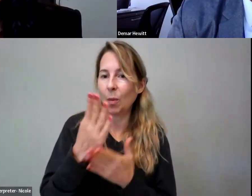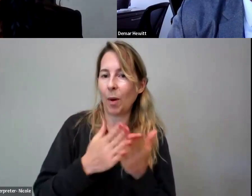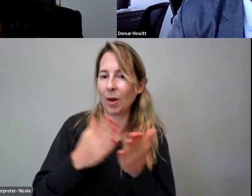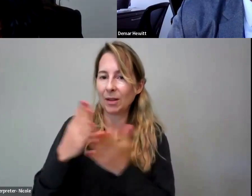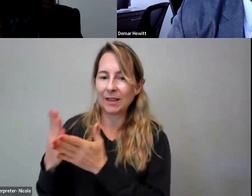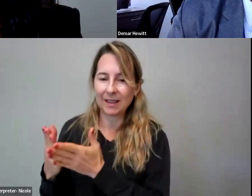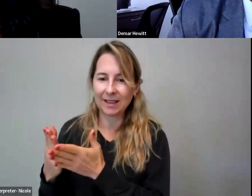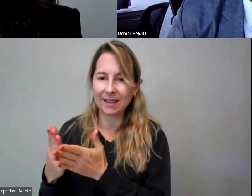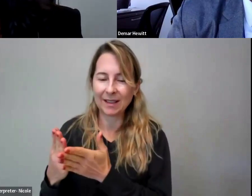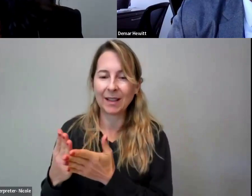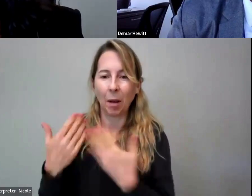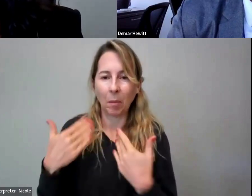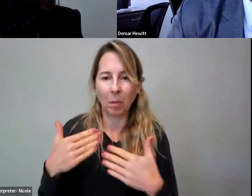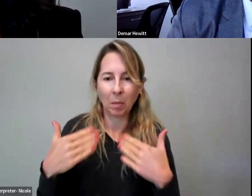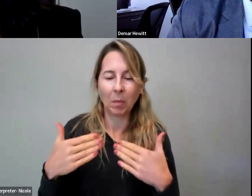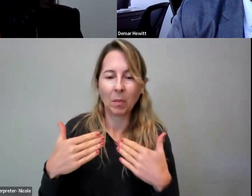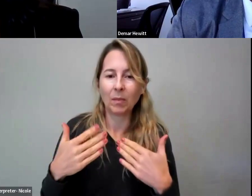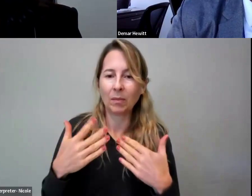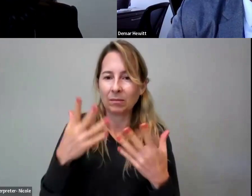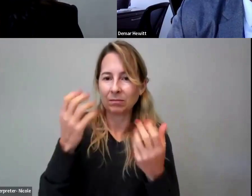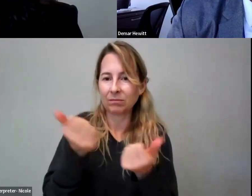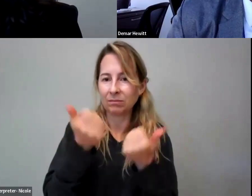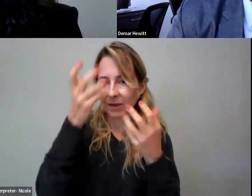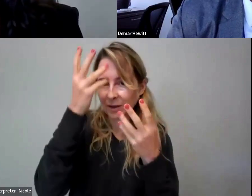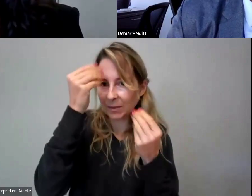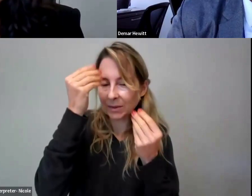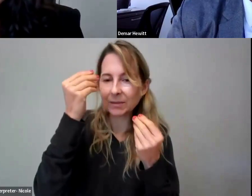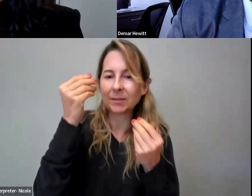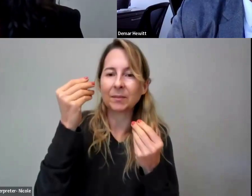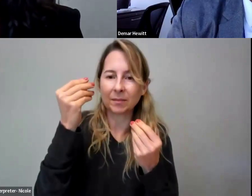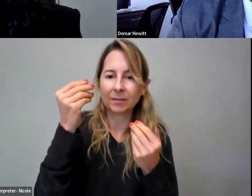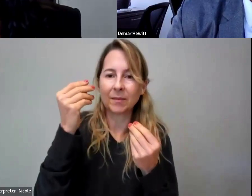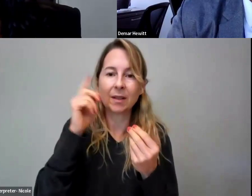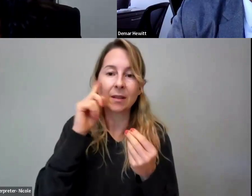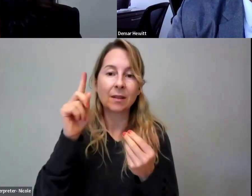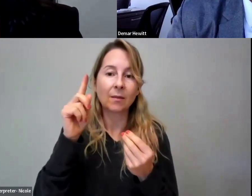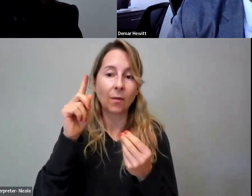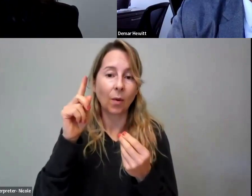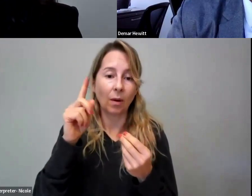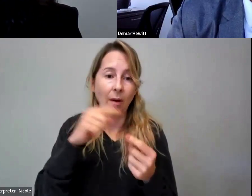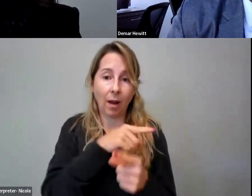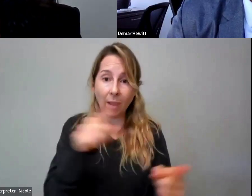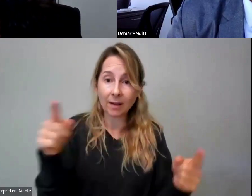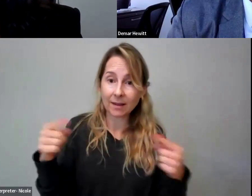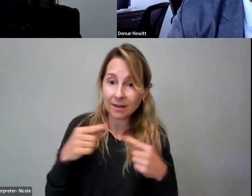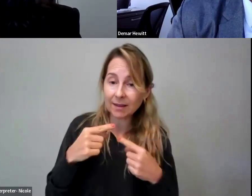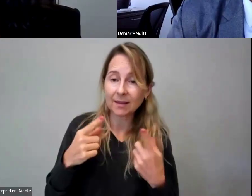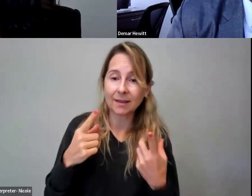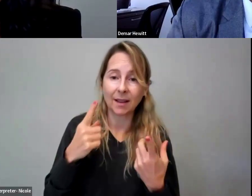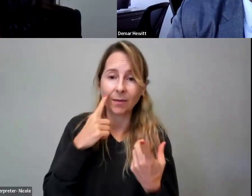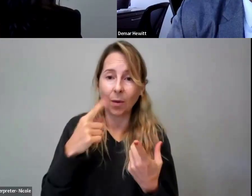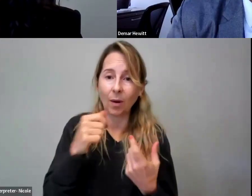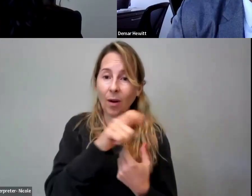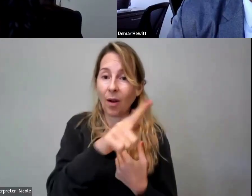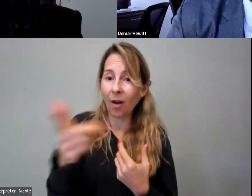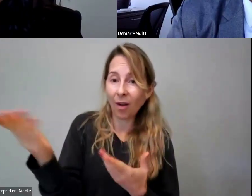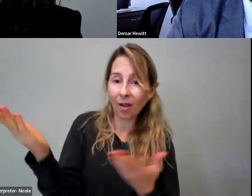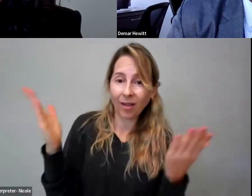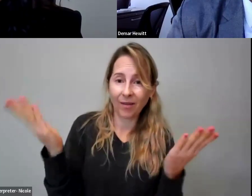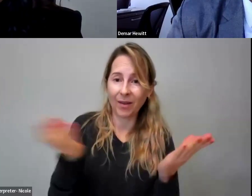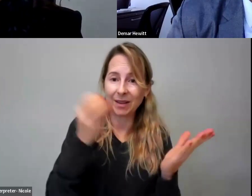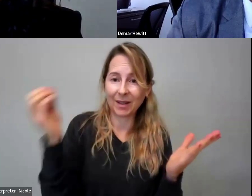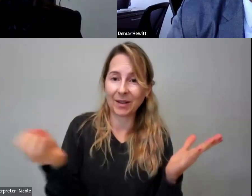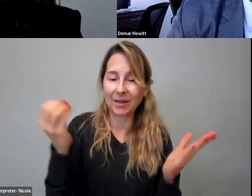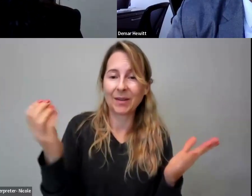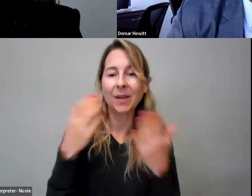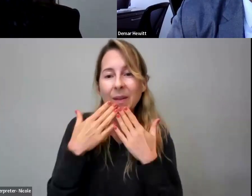has been extremely, extremely informative to not only us, but also our attendees across Ontario. So